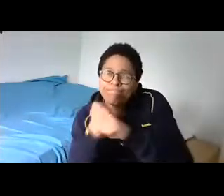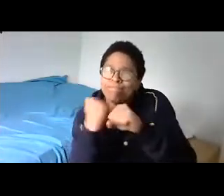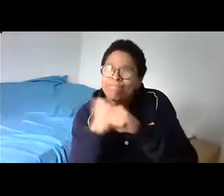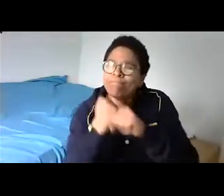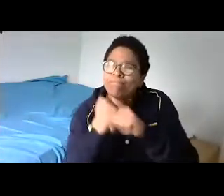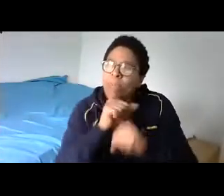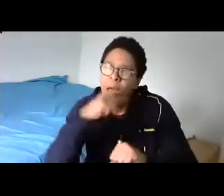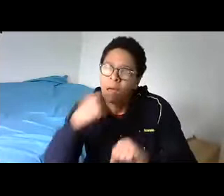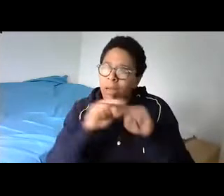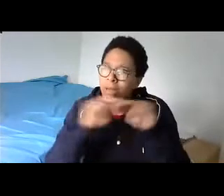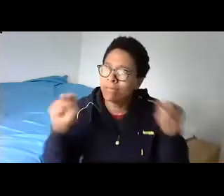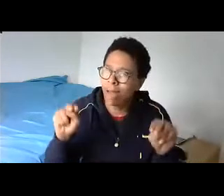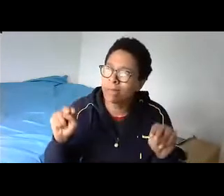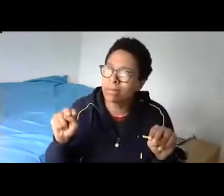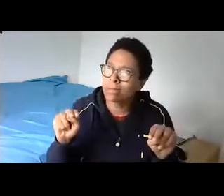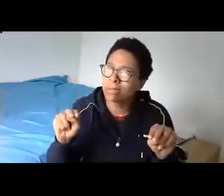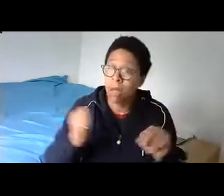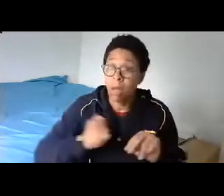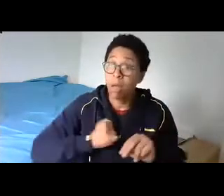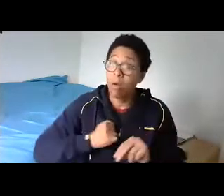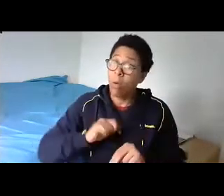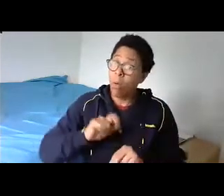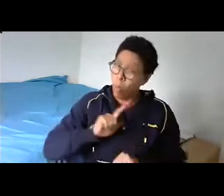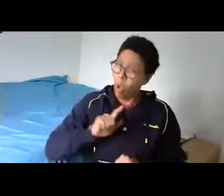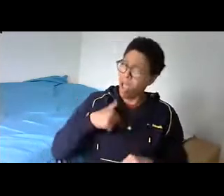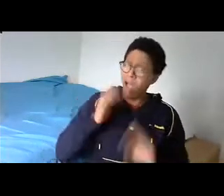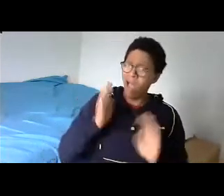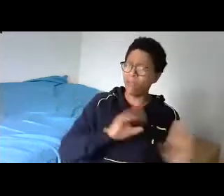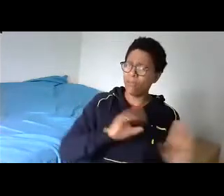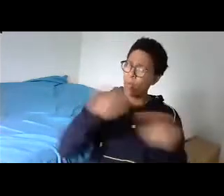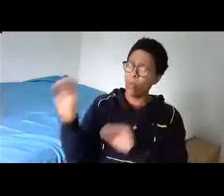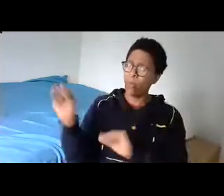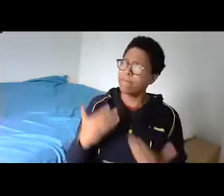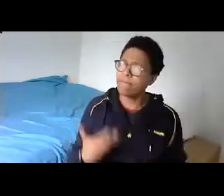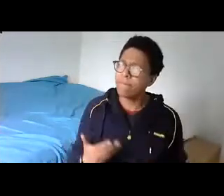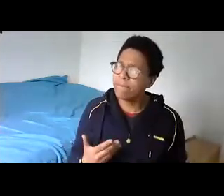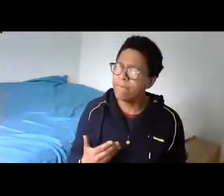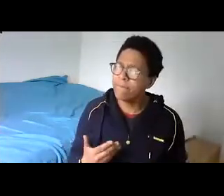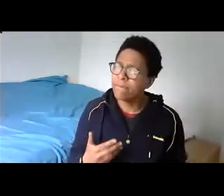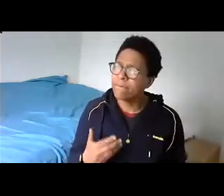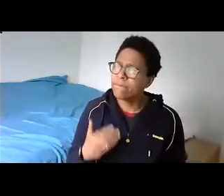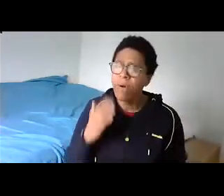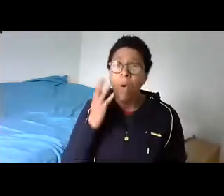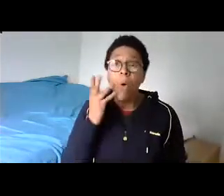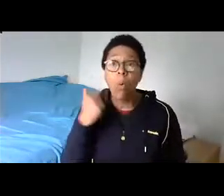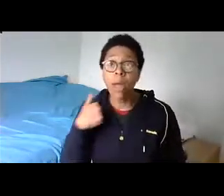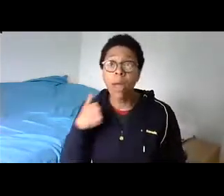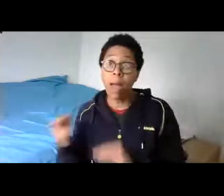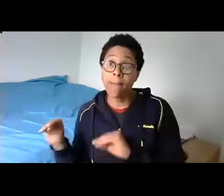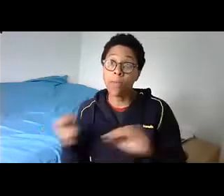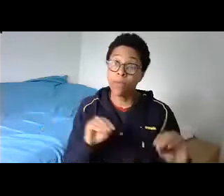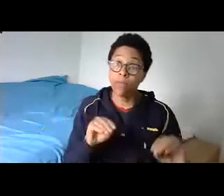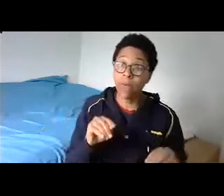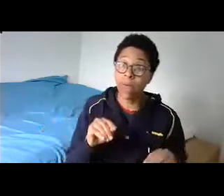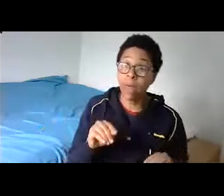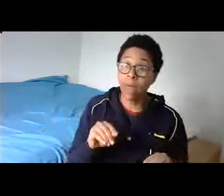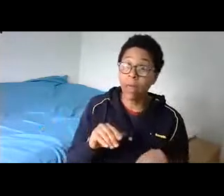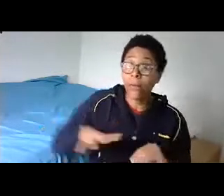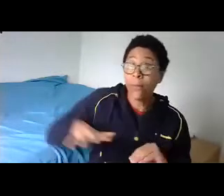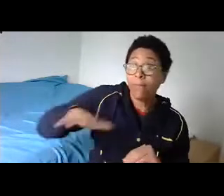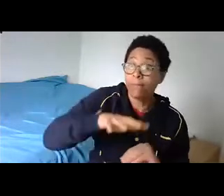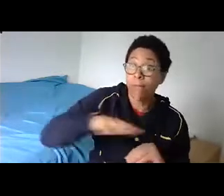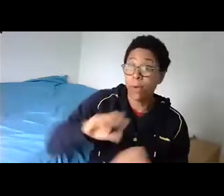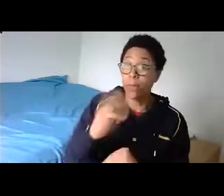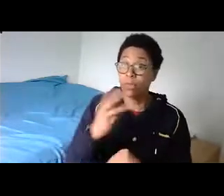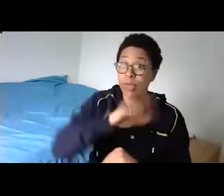She wouldn't, it was like about 10 years ago now. Why? I mean, when I moved in, there was a family with 3 children living above me. I didn't have an issue. I didn't